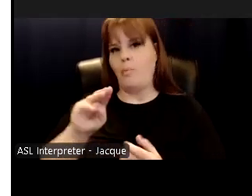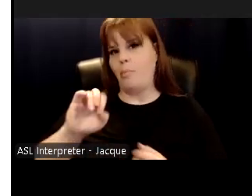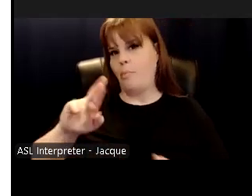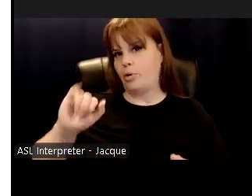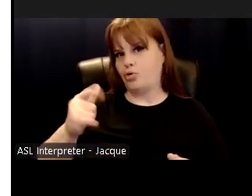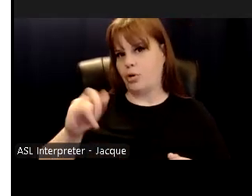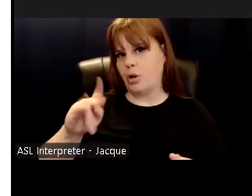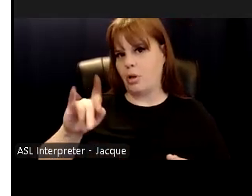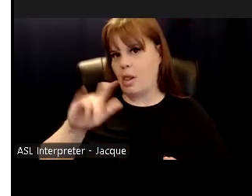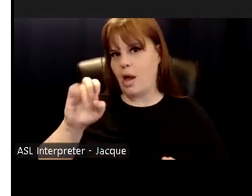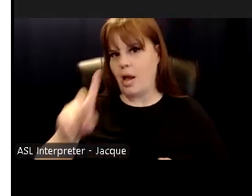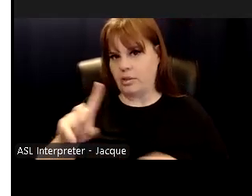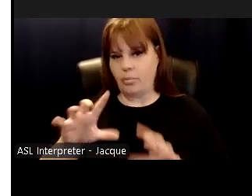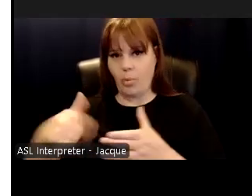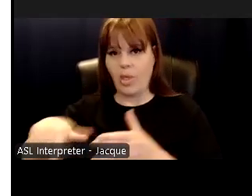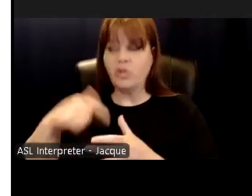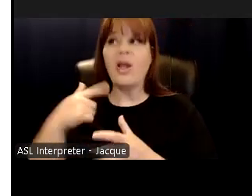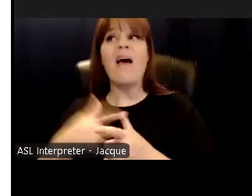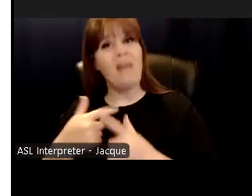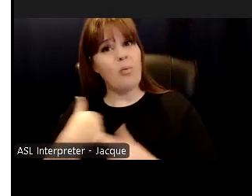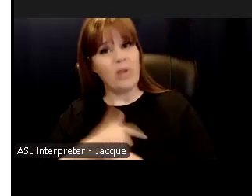for these underserved populations.